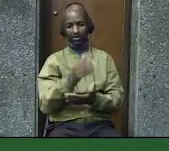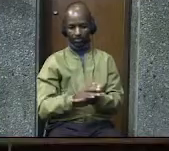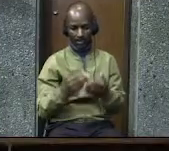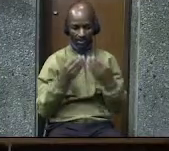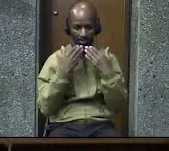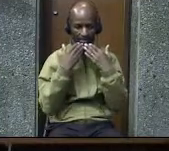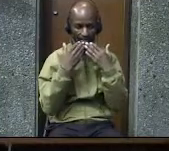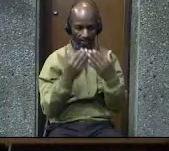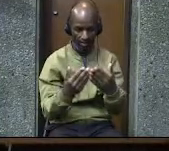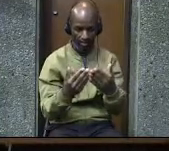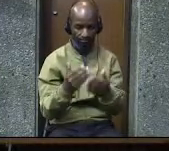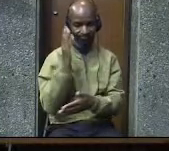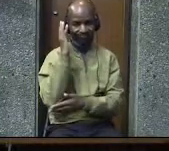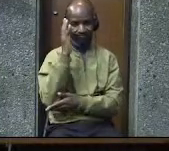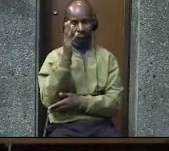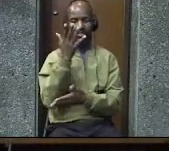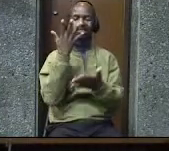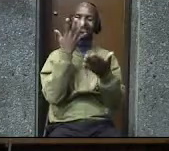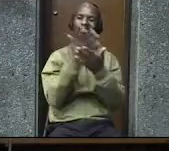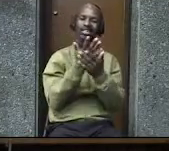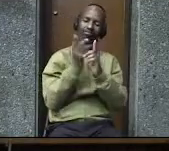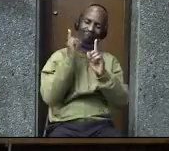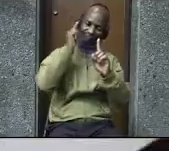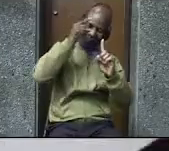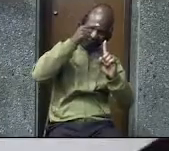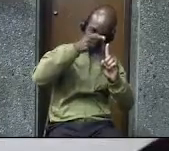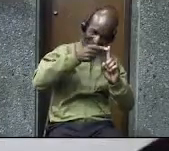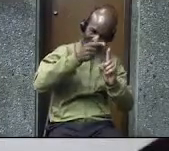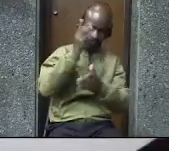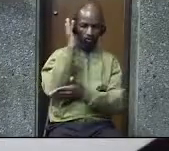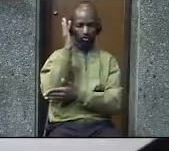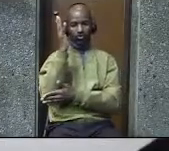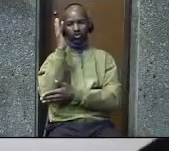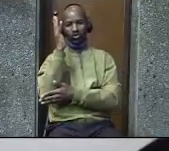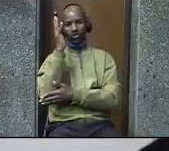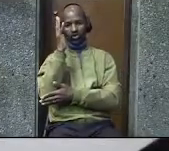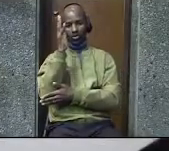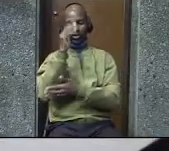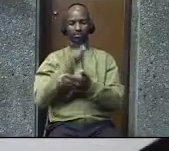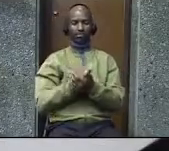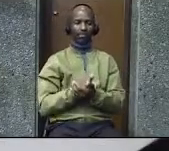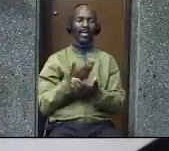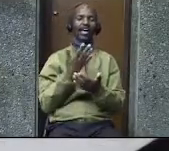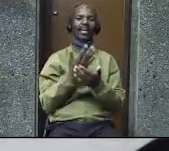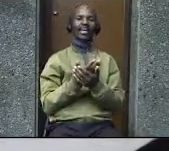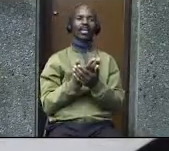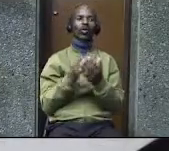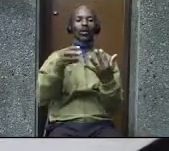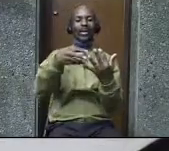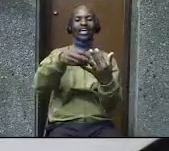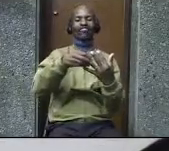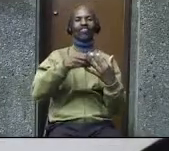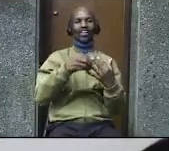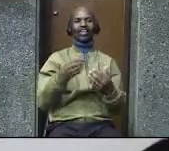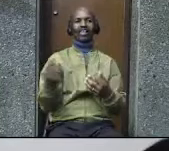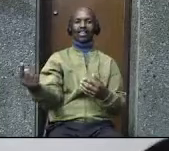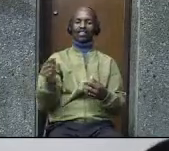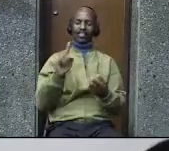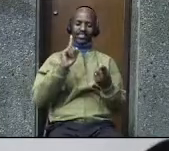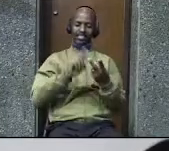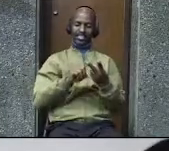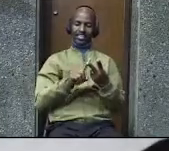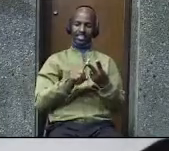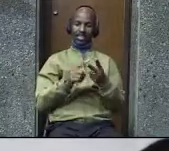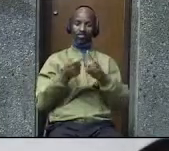Thank you so much for the precise and straight to the point presentation. Can we invite the next presentation from